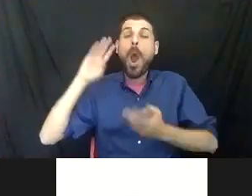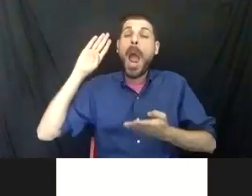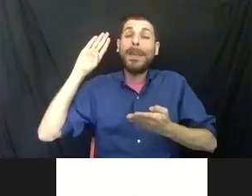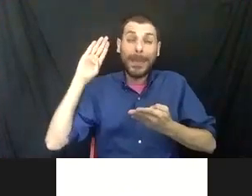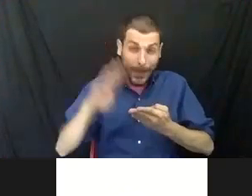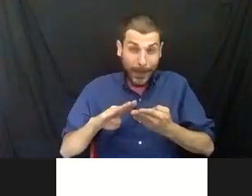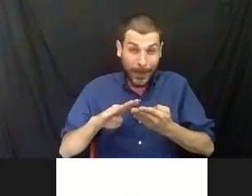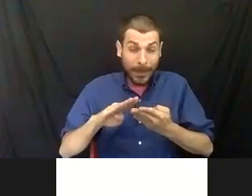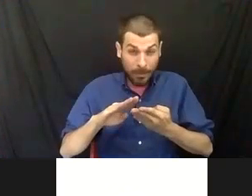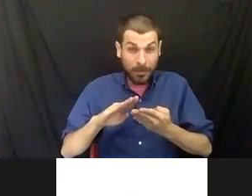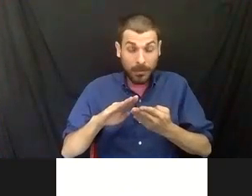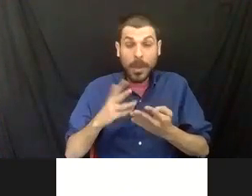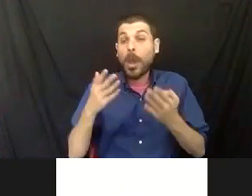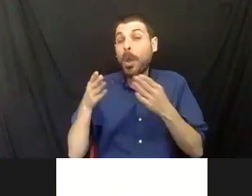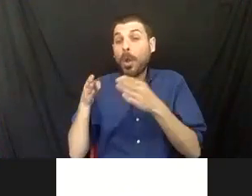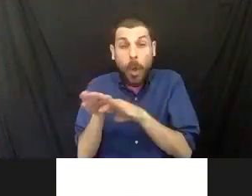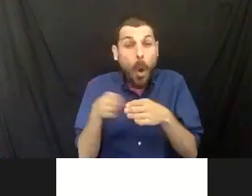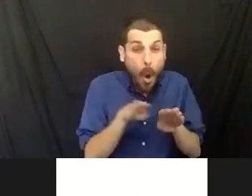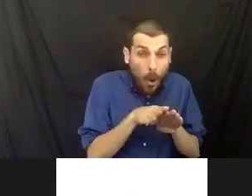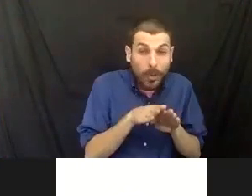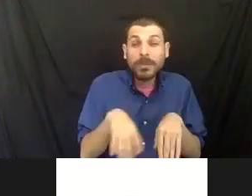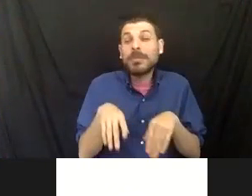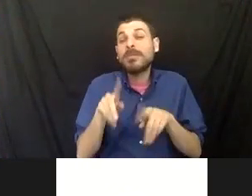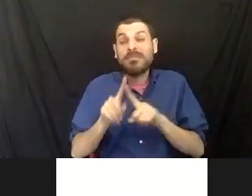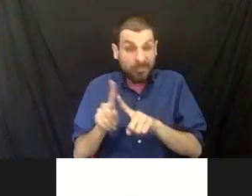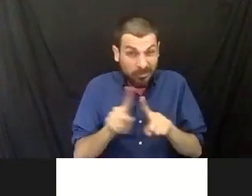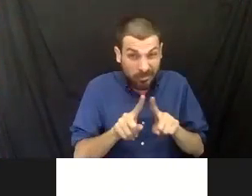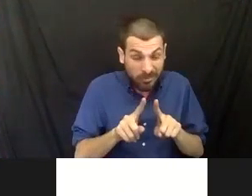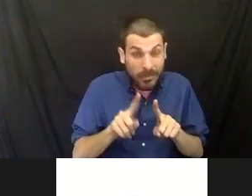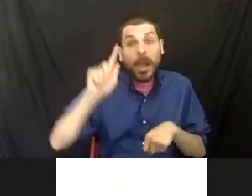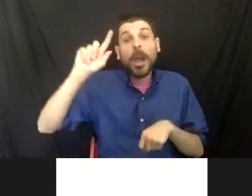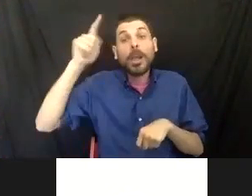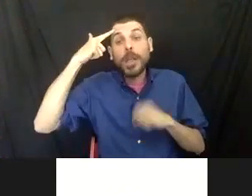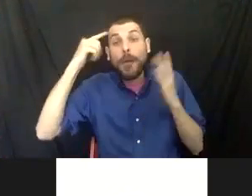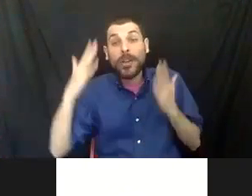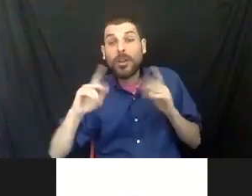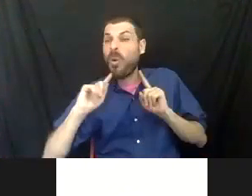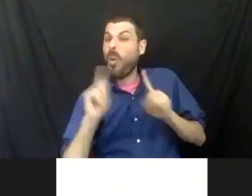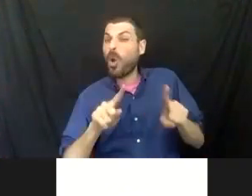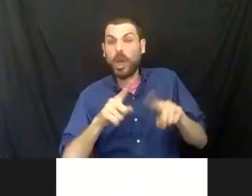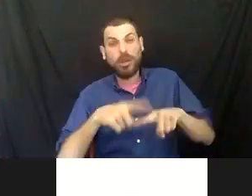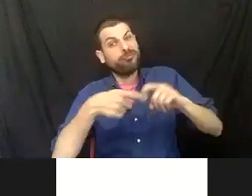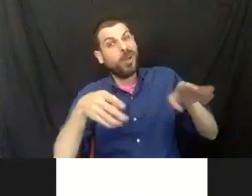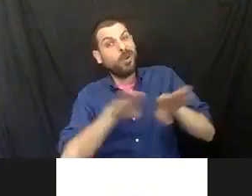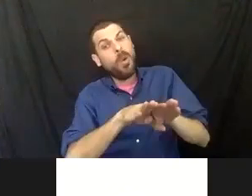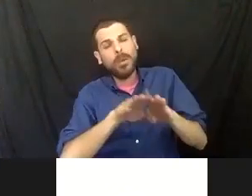including closures based on the governor's directive or the directive of public health